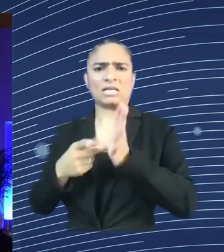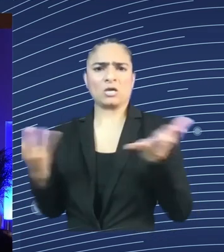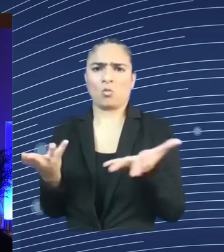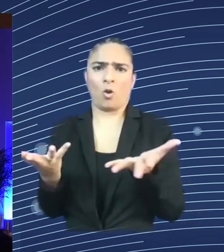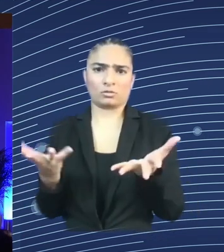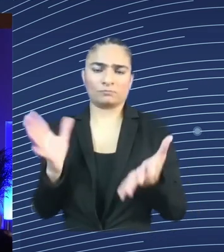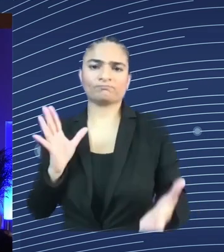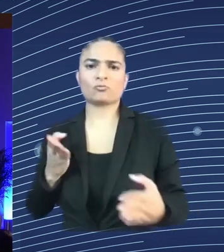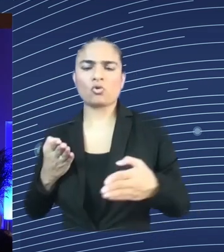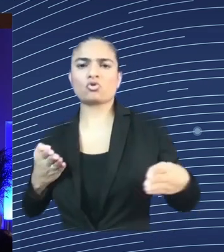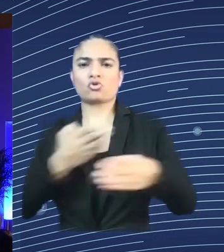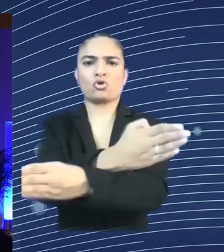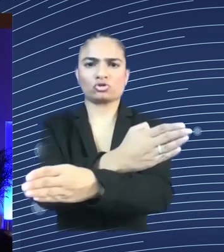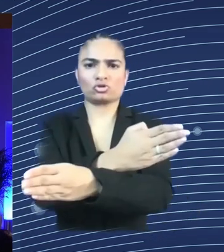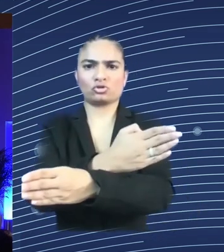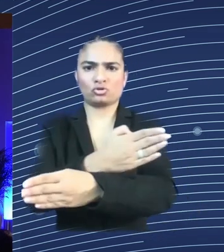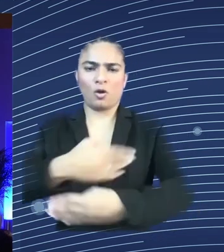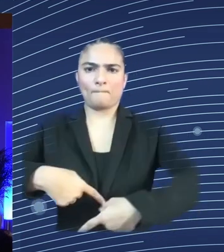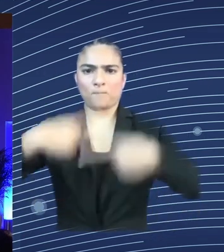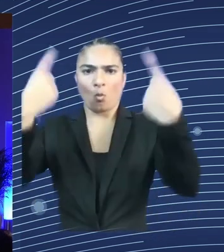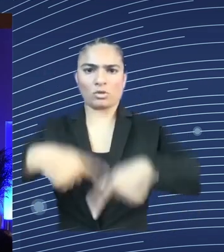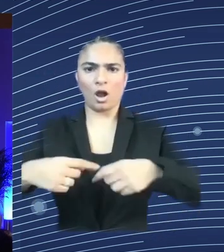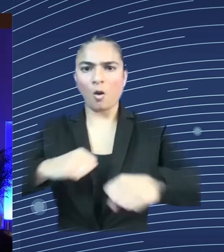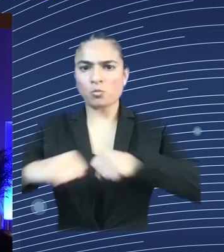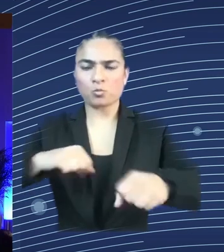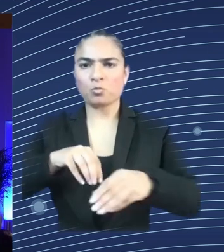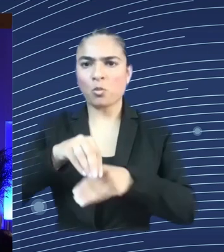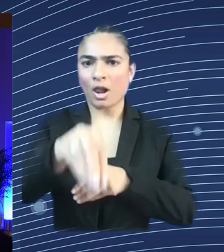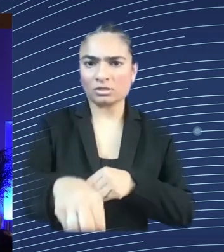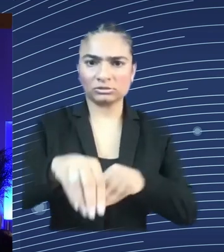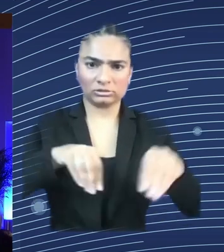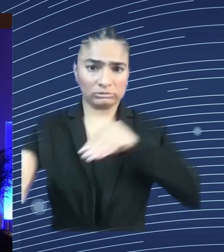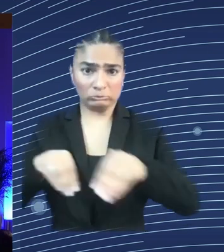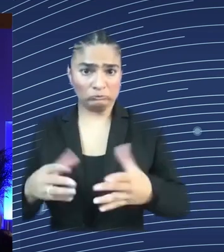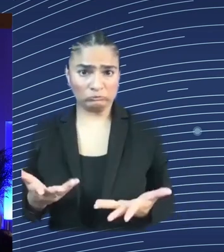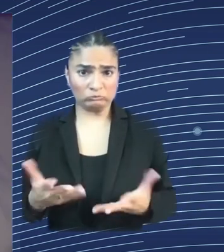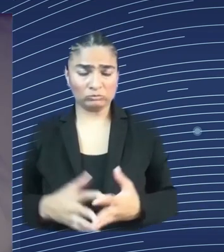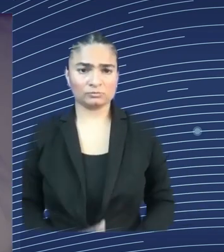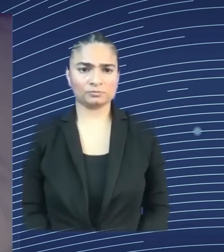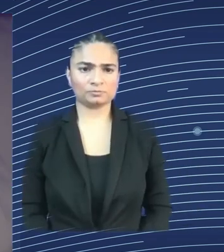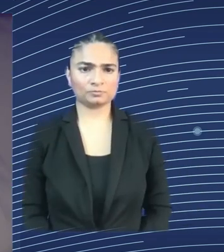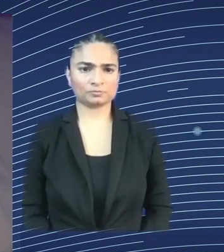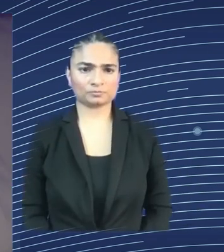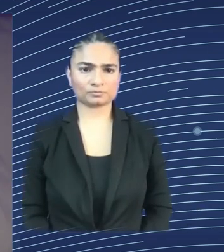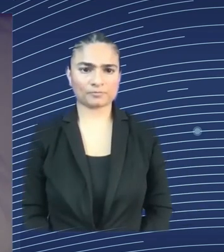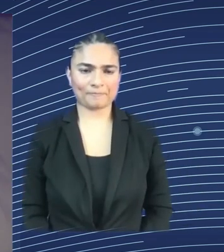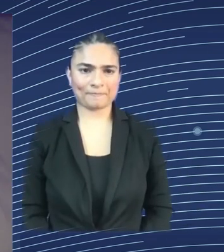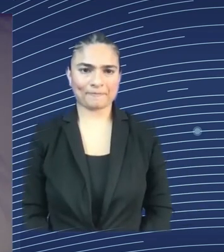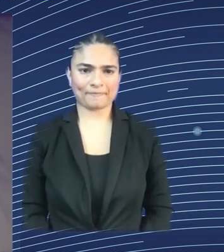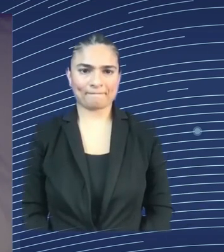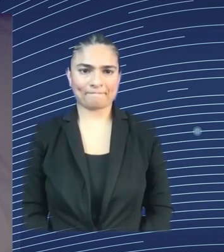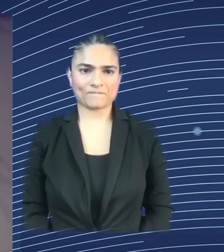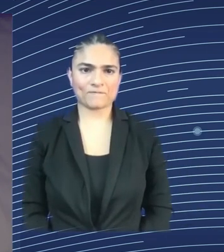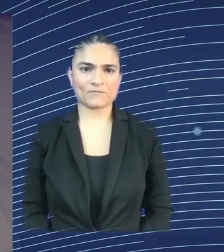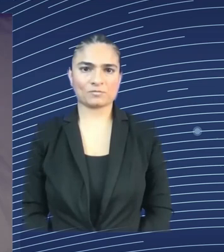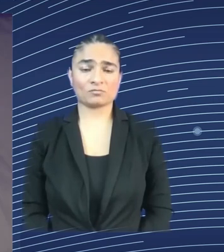If you want, sure. Yeah. All right. I thought everybody is on Slido, but AI has, I think, from my